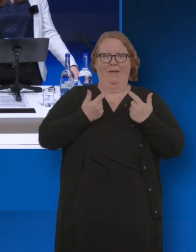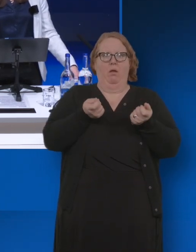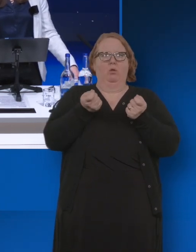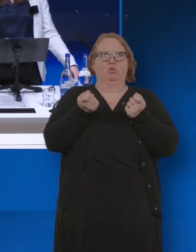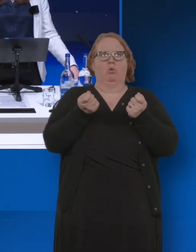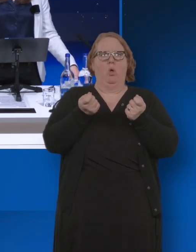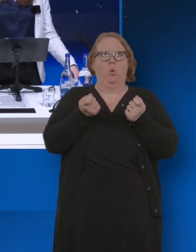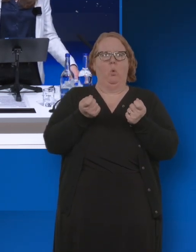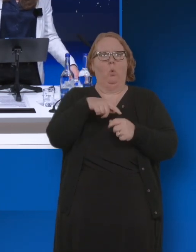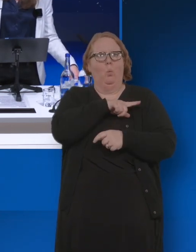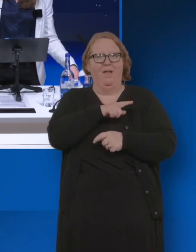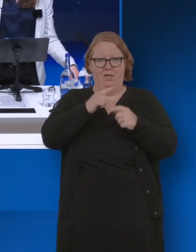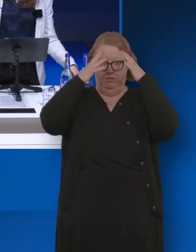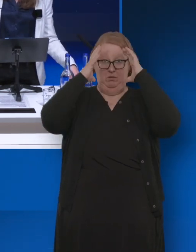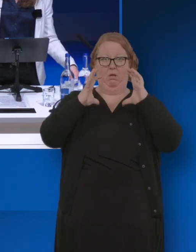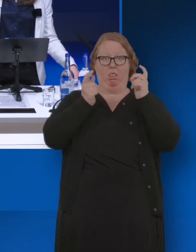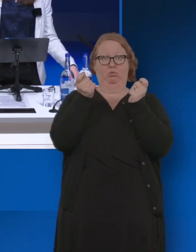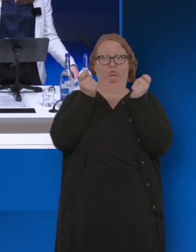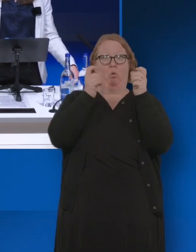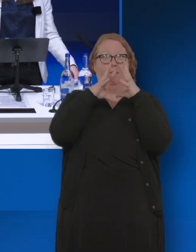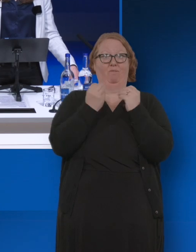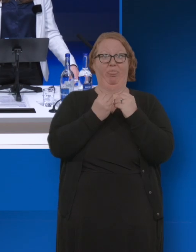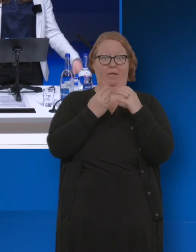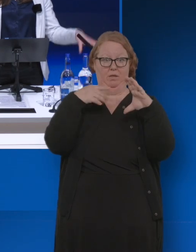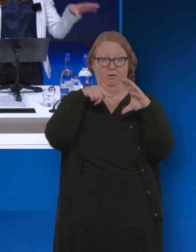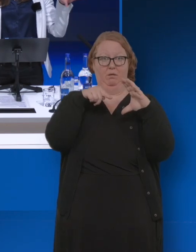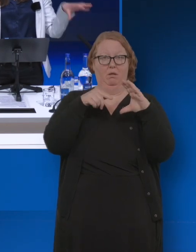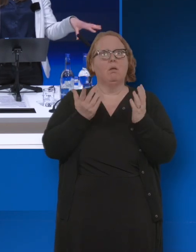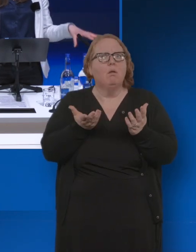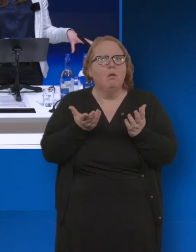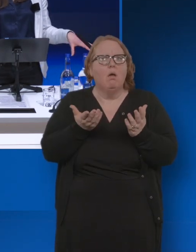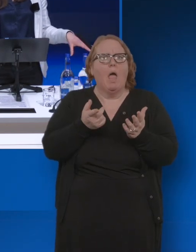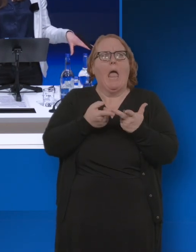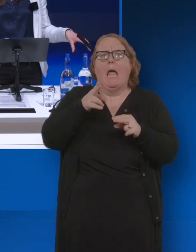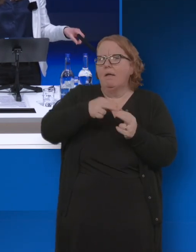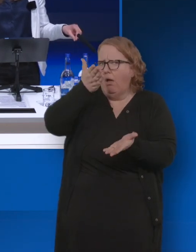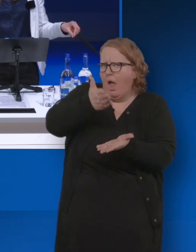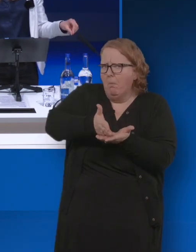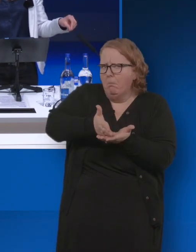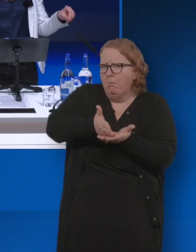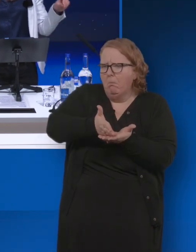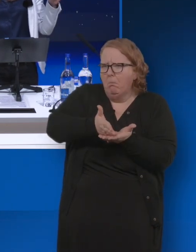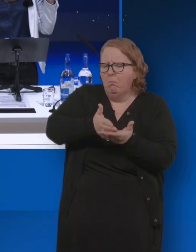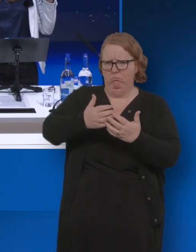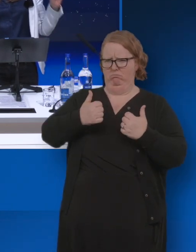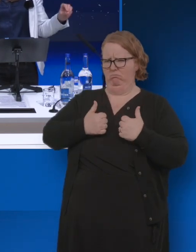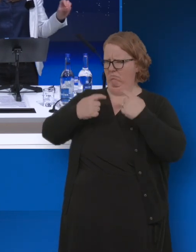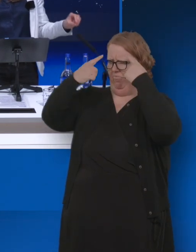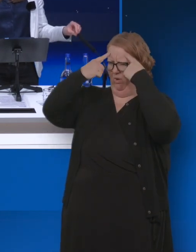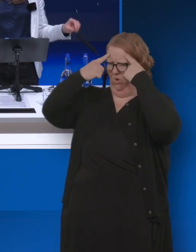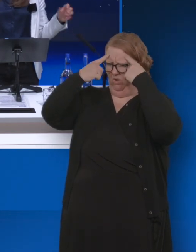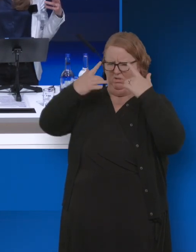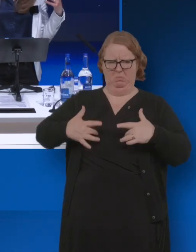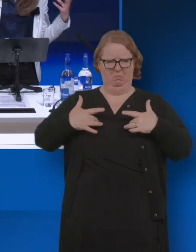beyond our control inside of our skull. And if that is true, then what do our thoughts